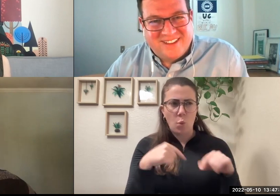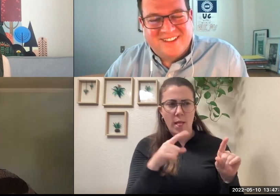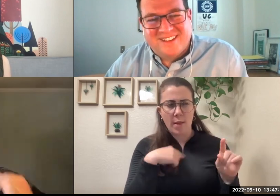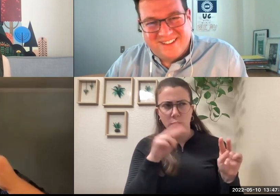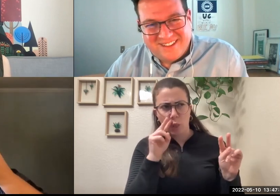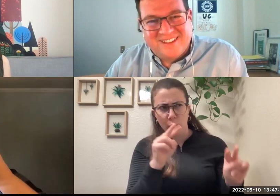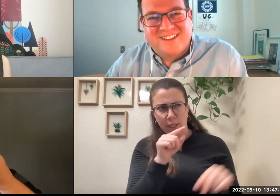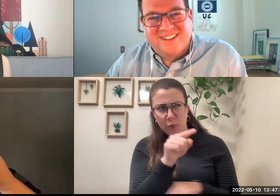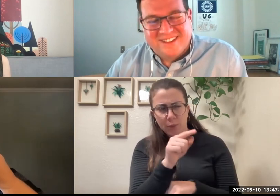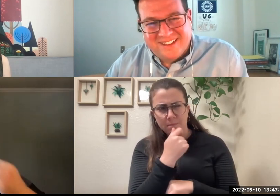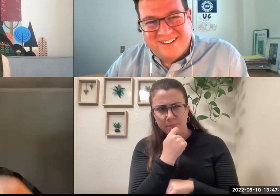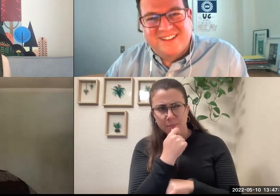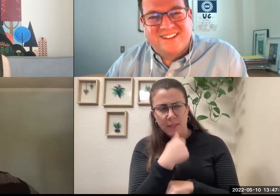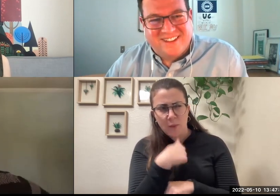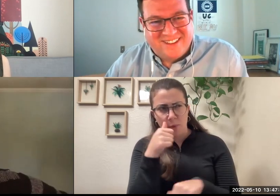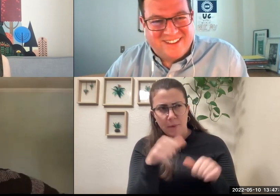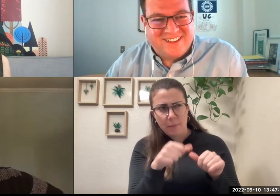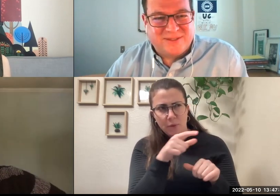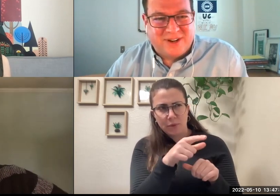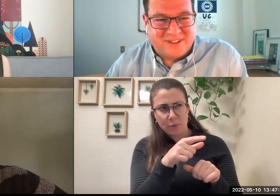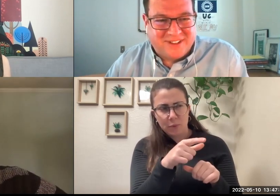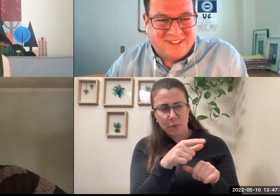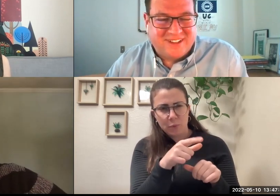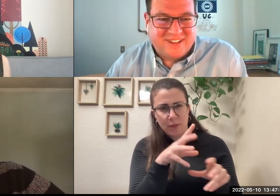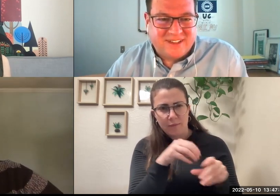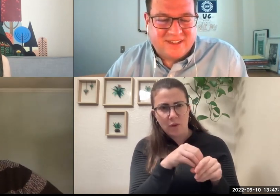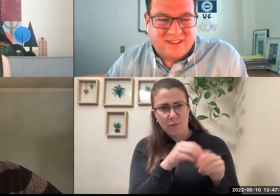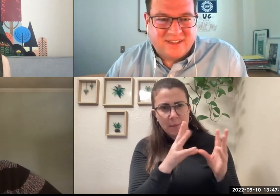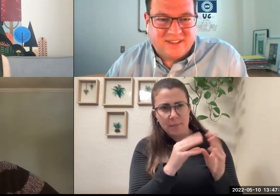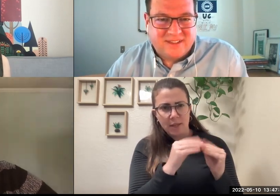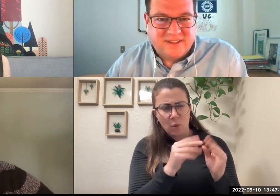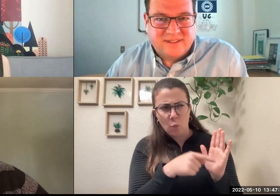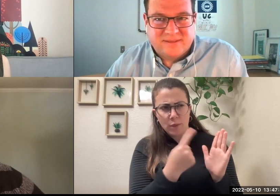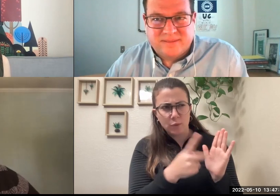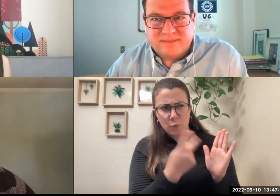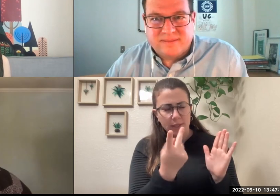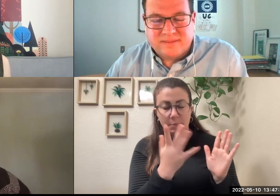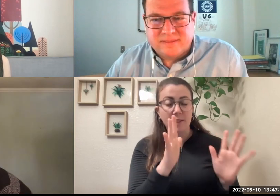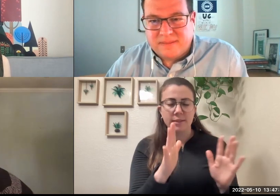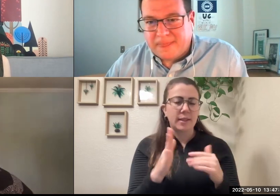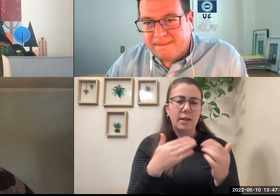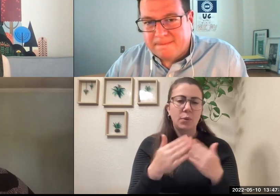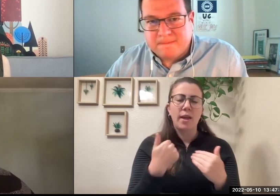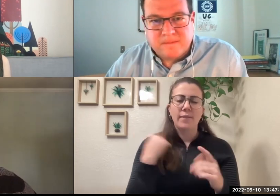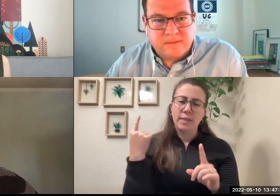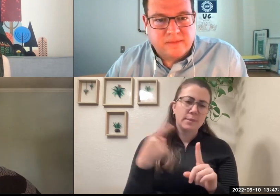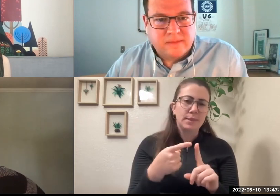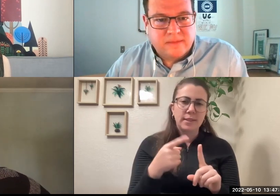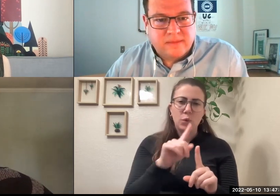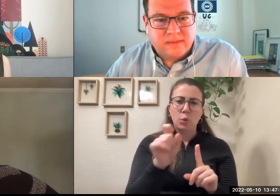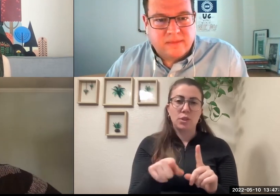sure was in a meeting with you once or twice. So we have a very specific question, which is actually kind of awesome. And I'd love to hear the answer to